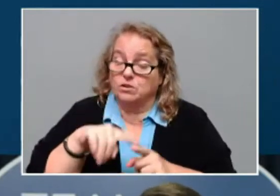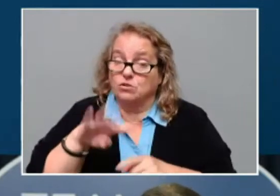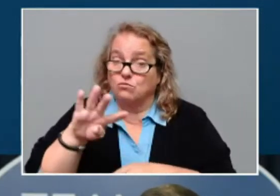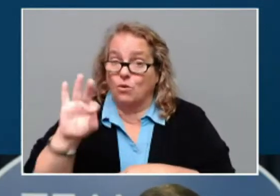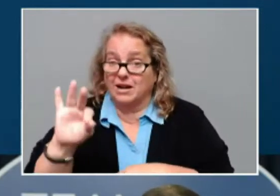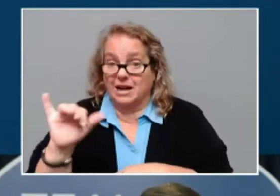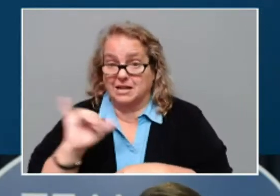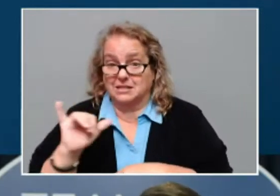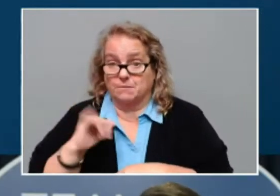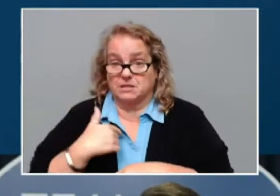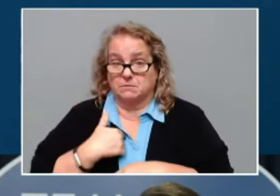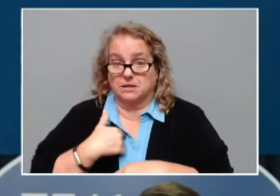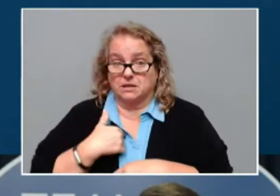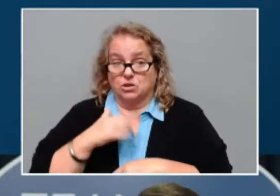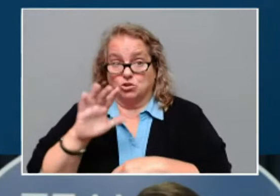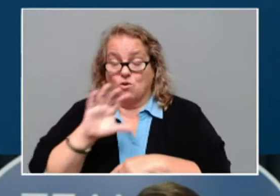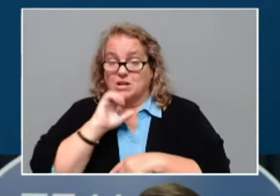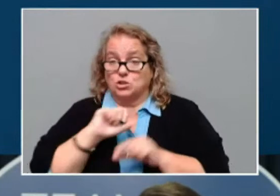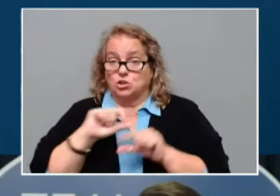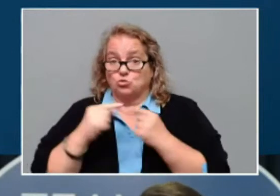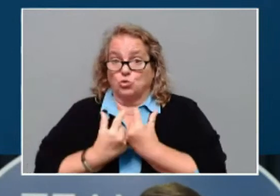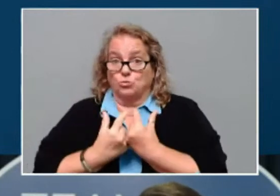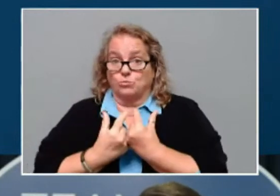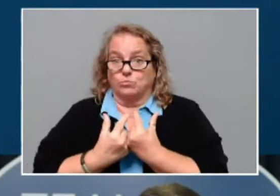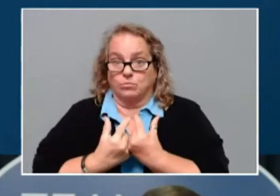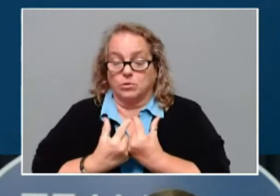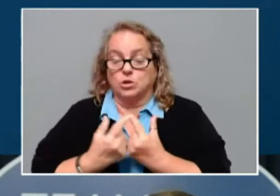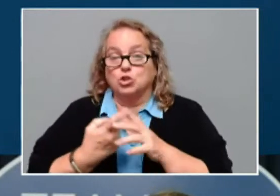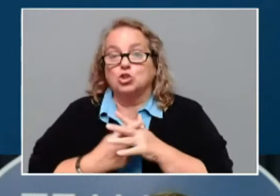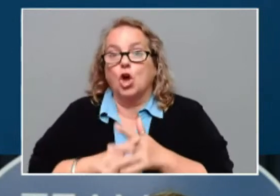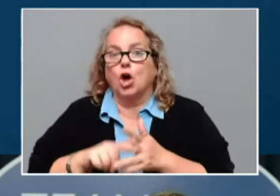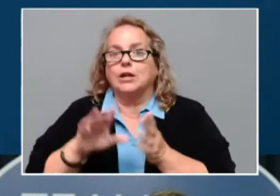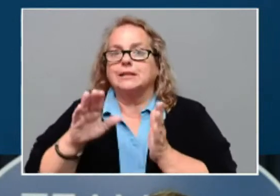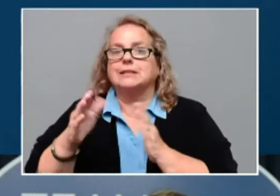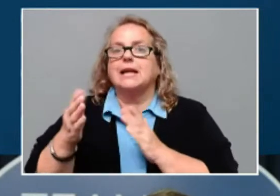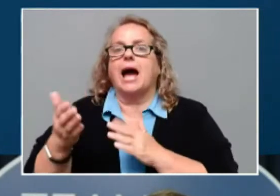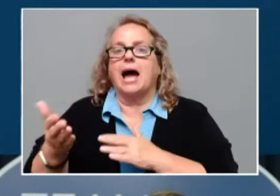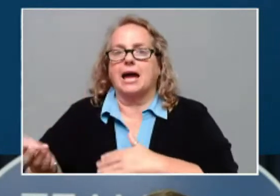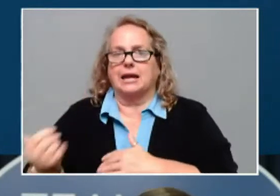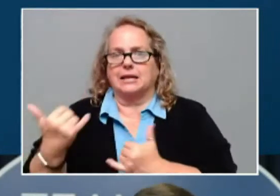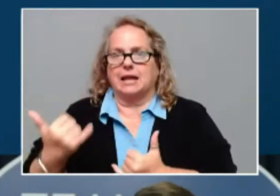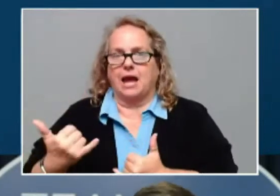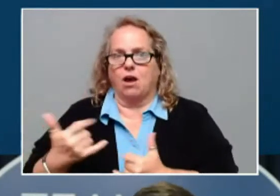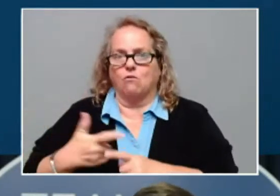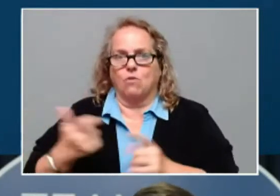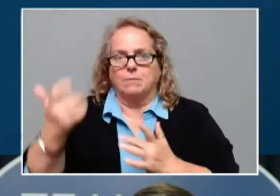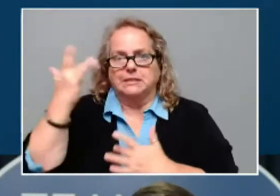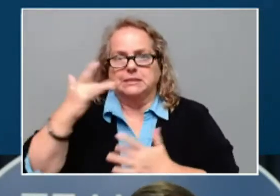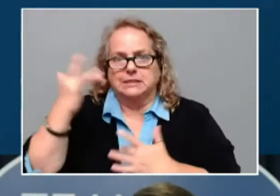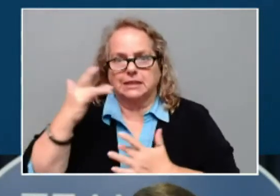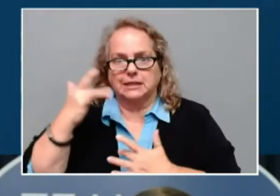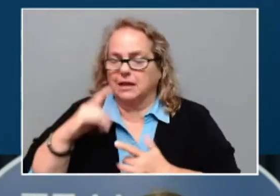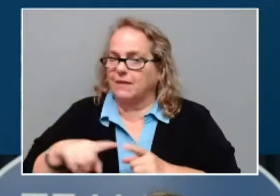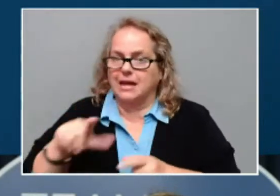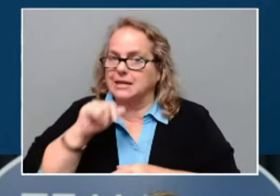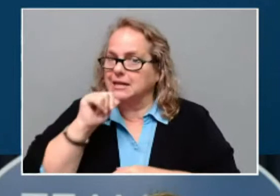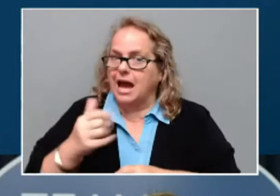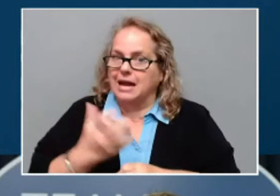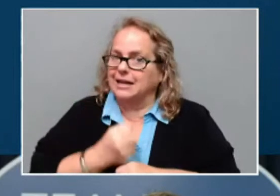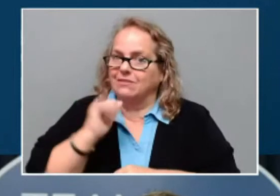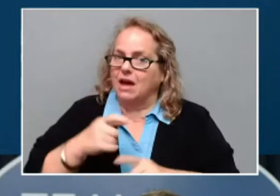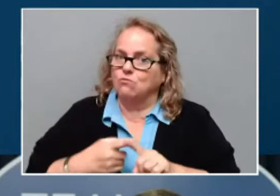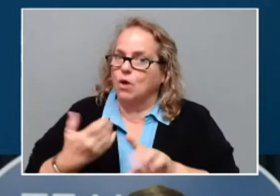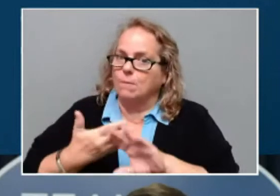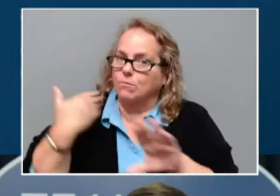group that has started dying, that wasn't previously dying in this pandemic. So please get out there.